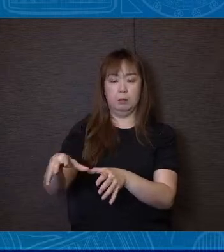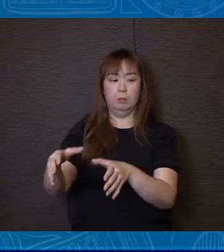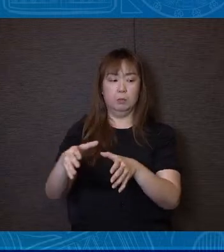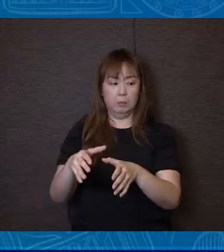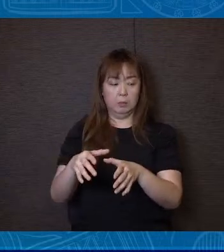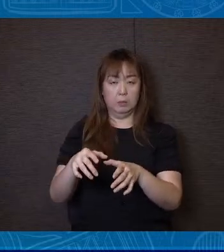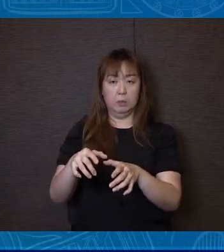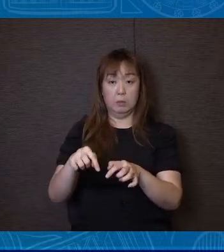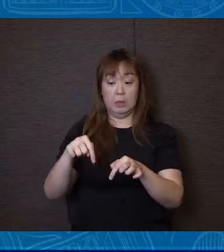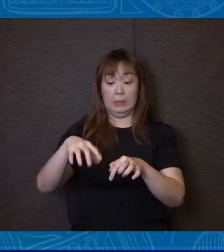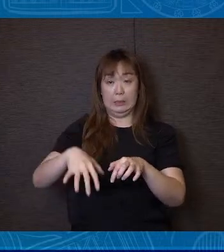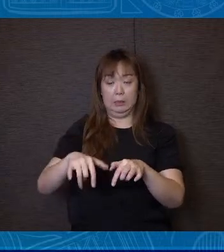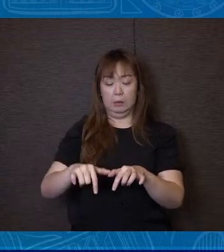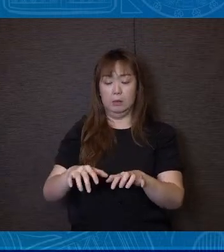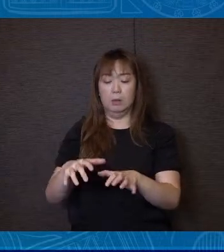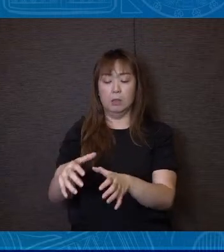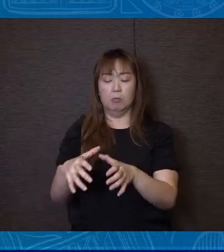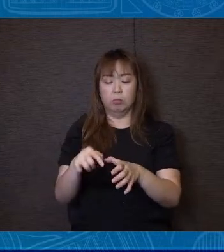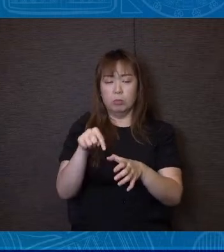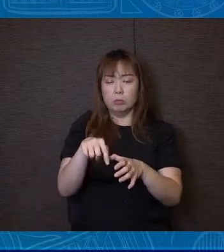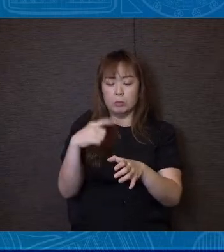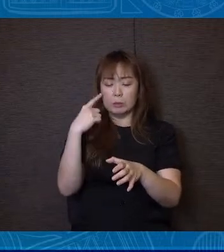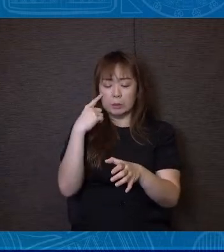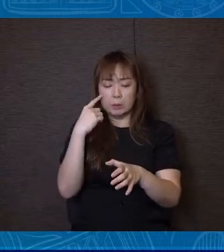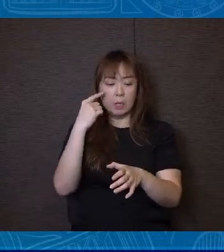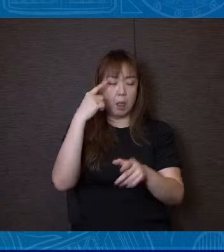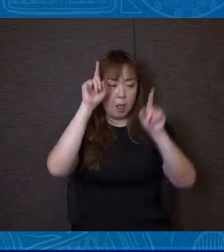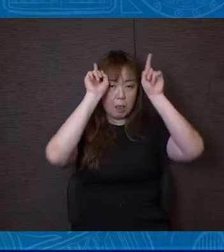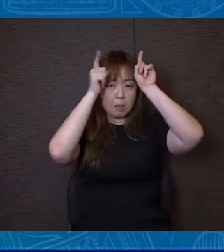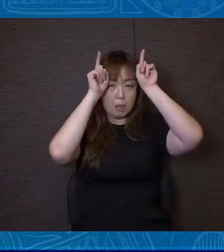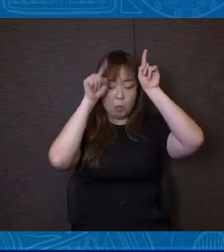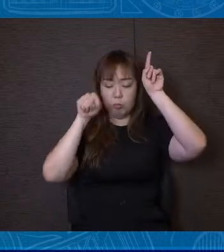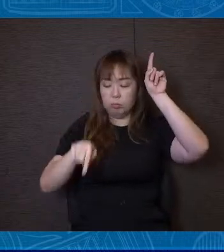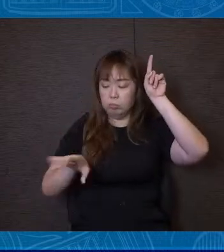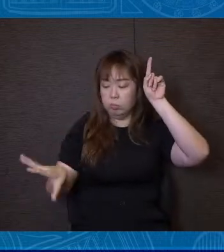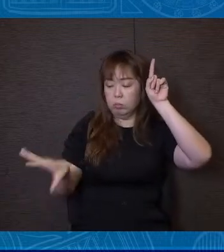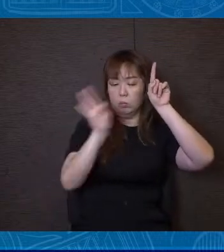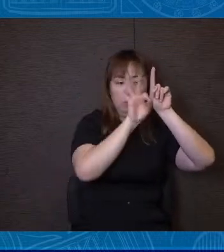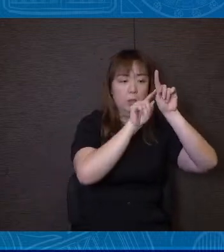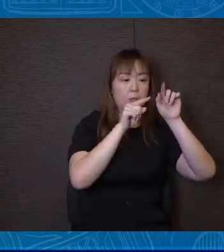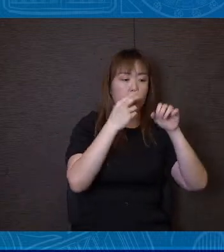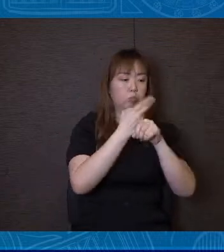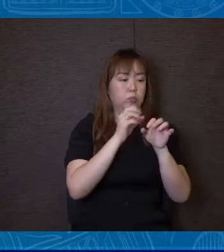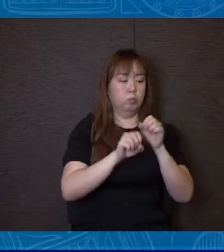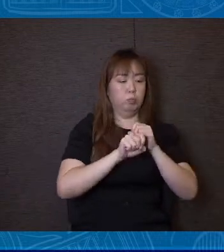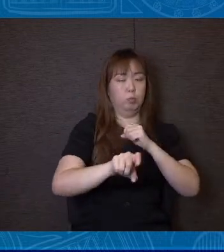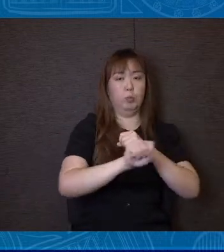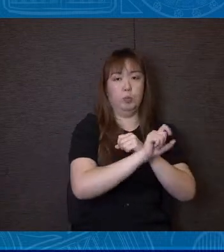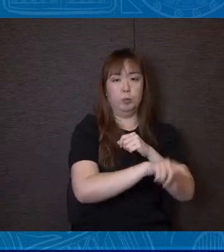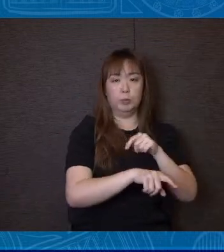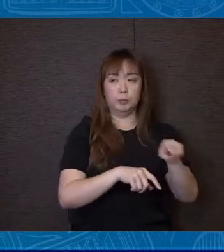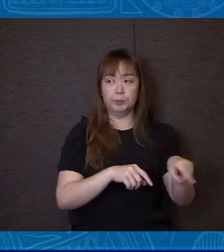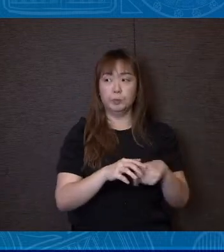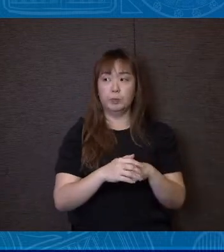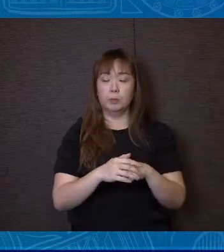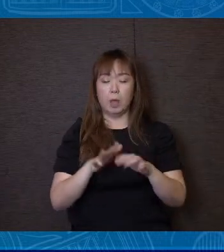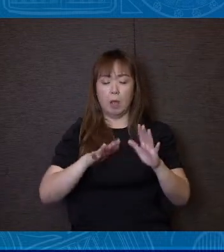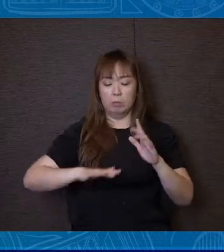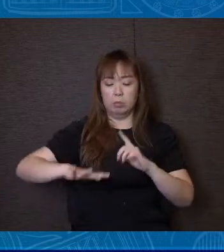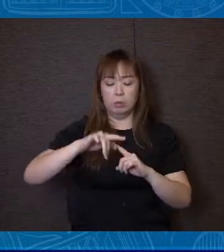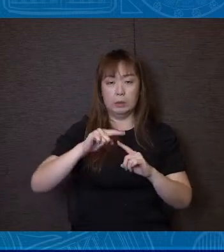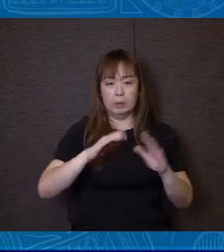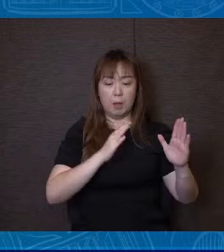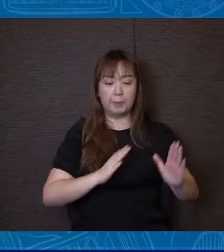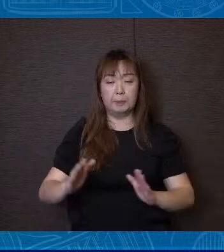this case, which parts of the network are going to be vulnerable, which are going to be down, and then plan around that so